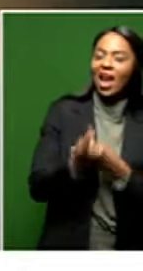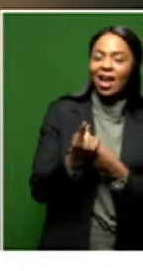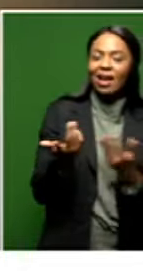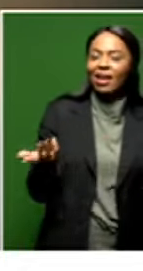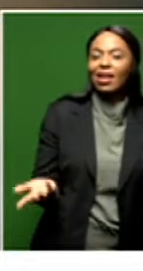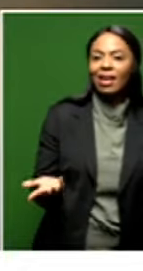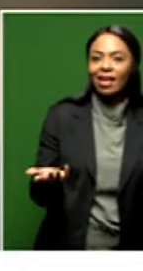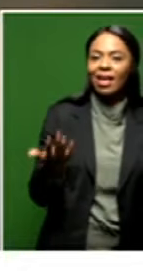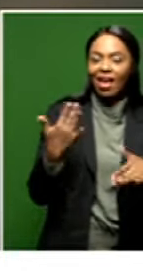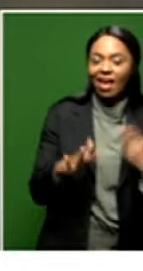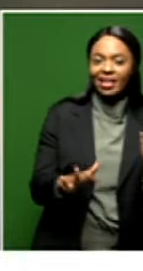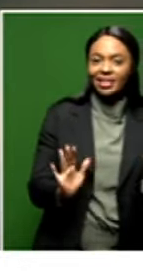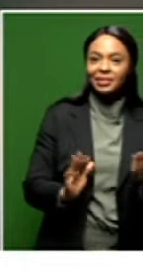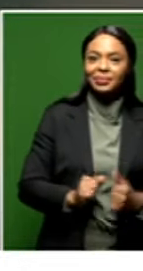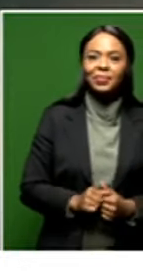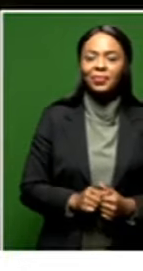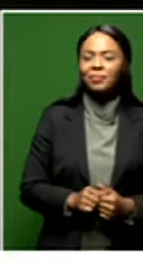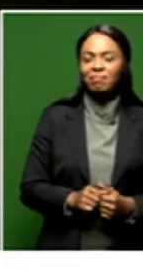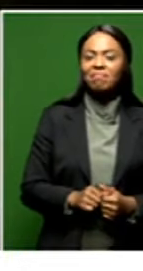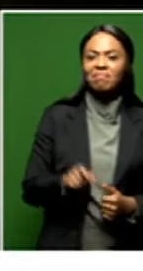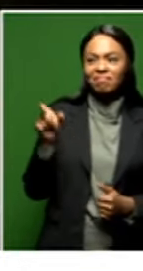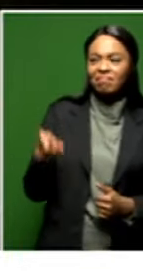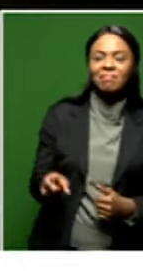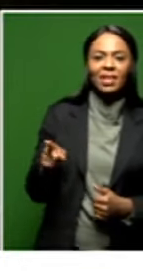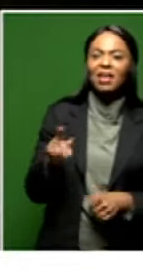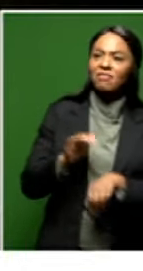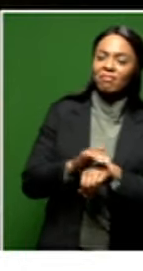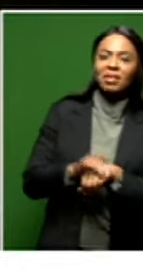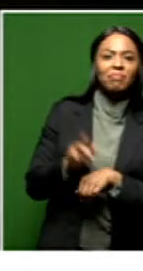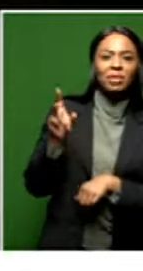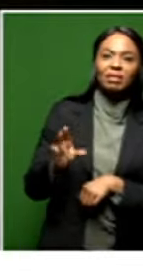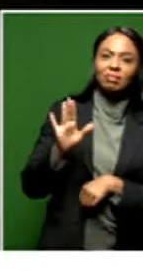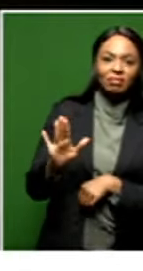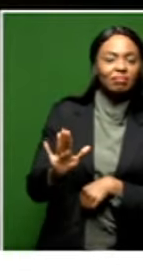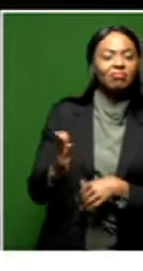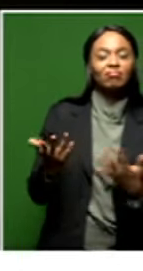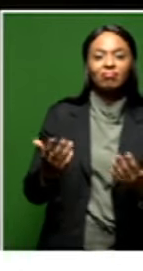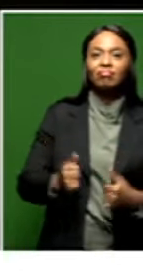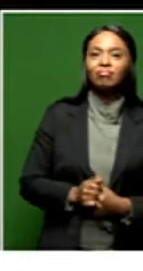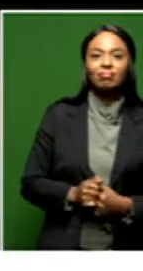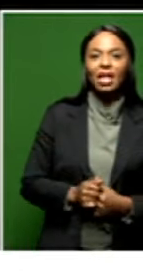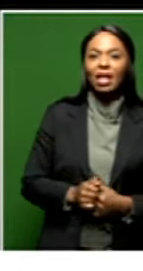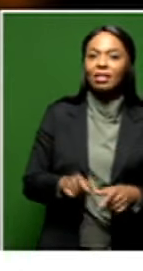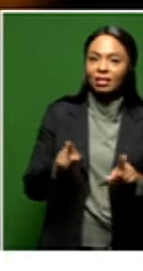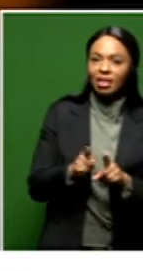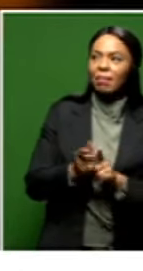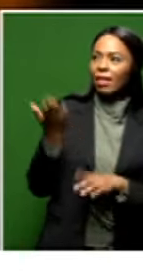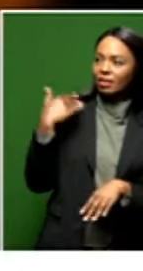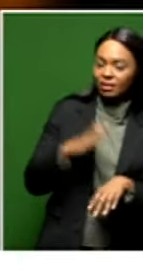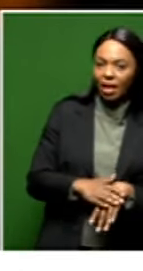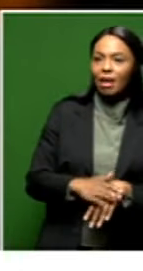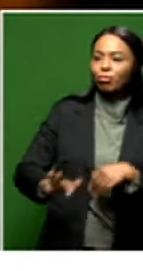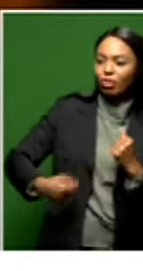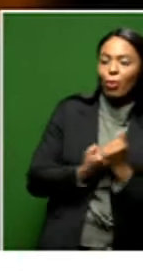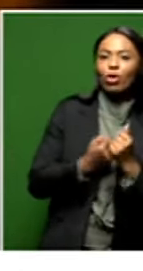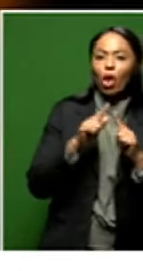at the end. And yeah, he's such a friend now, and a friend and a mentor to me. He's played at my pre-launch a week ago.